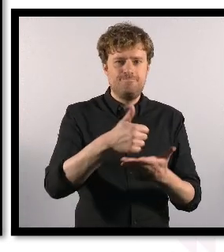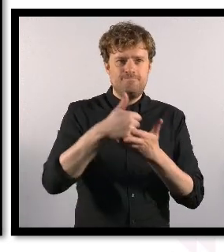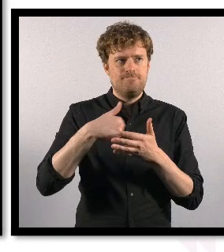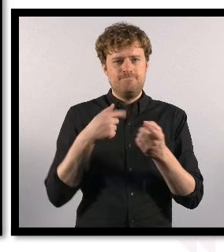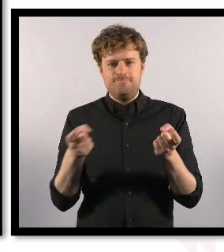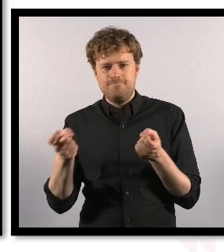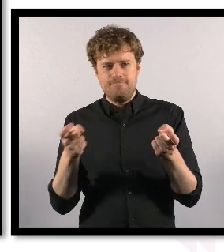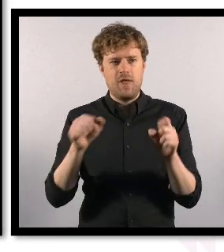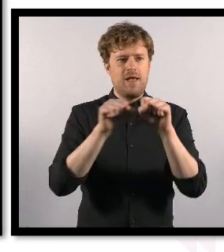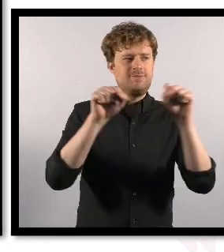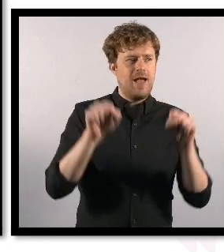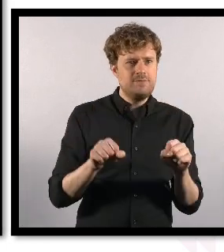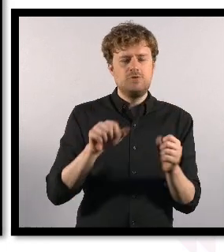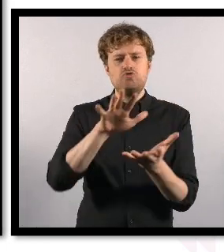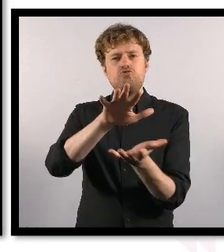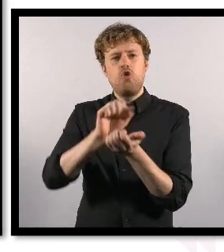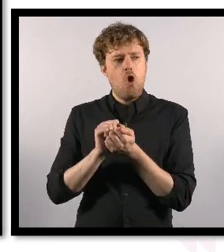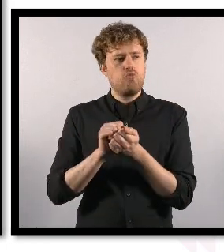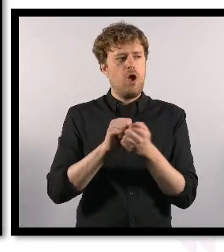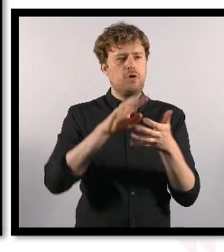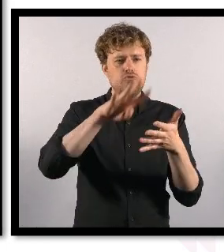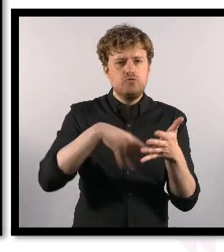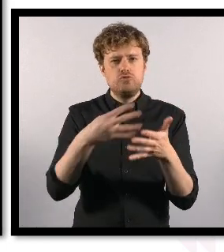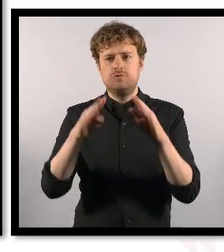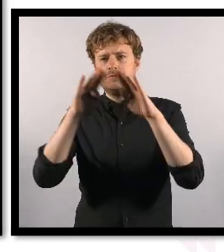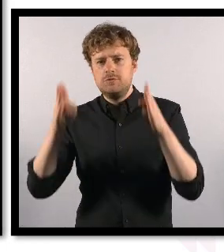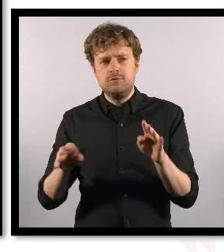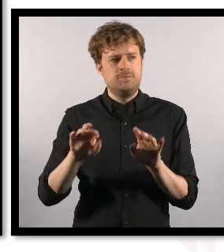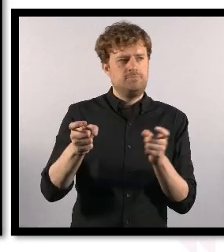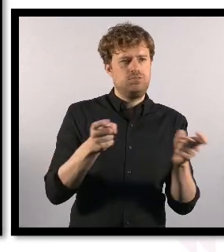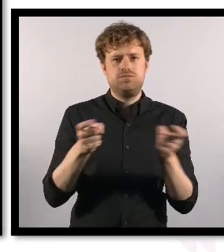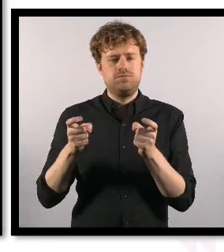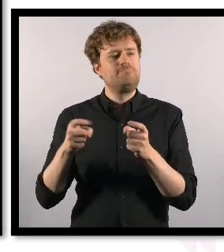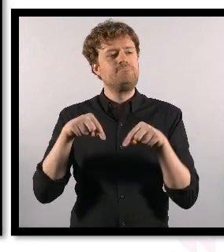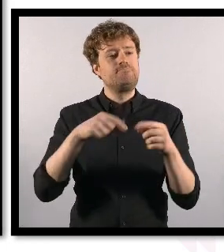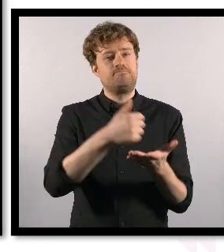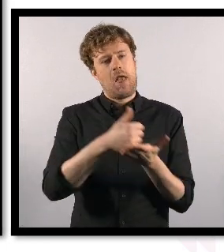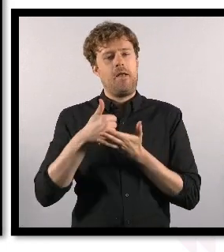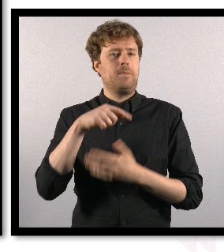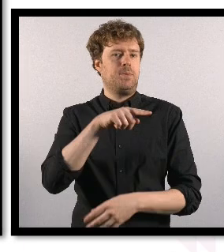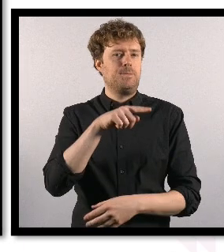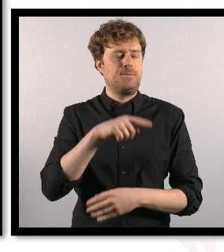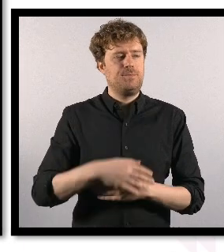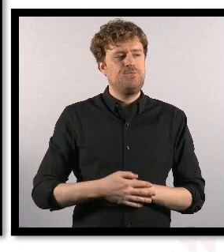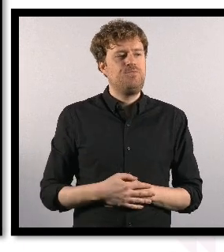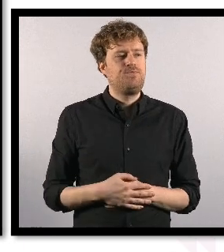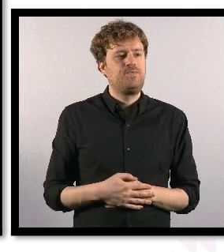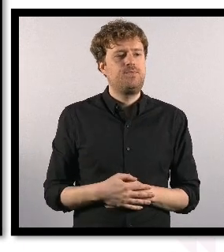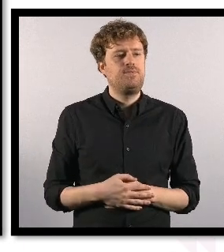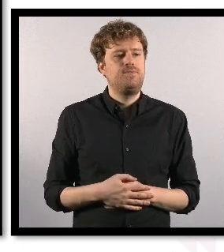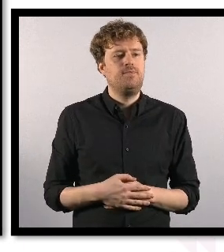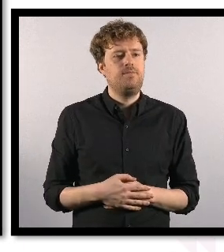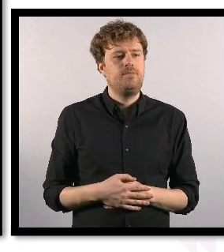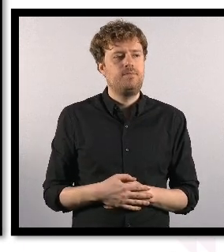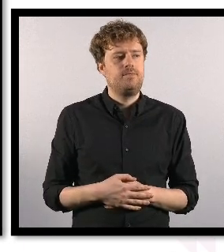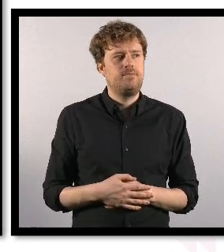We also have been seeing a growing interest in event-driven architecture, and projects such as Keynote or